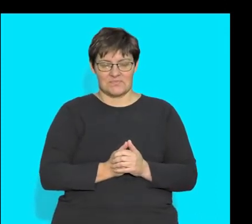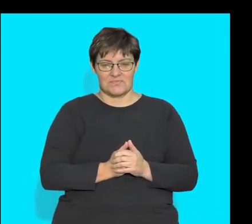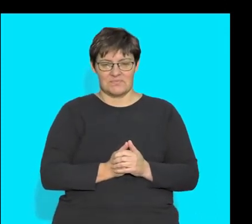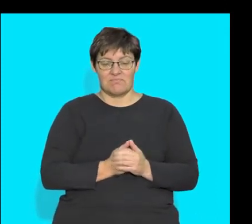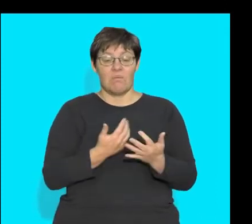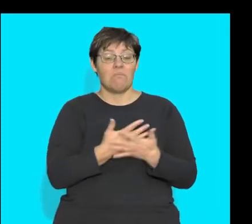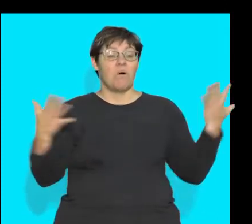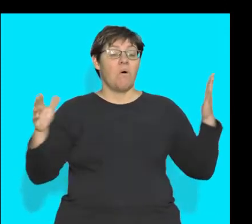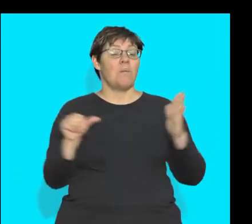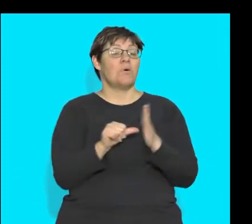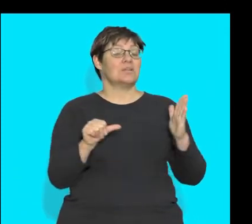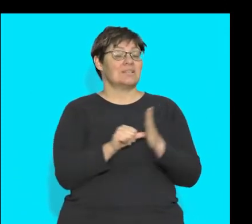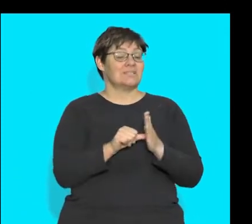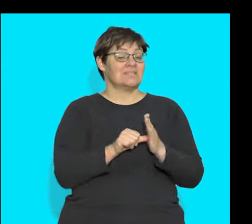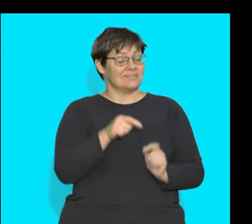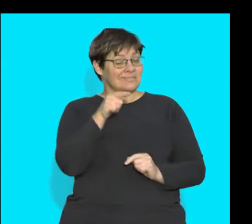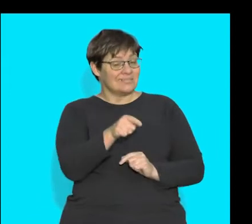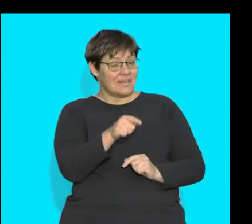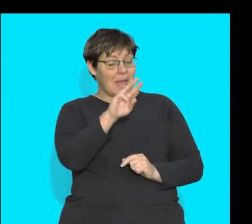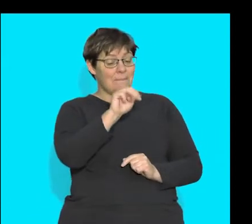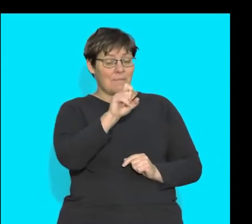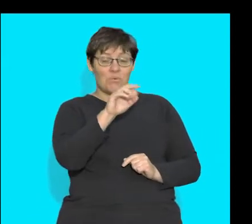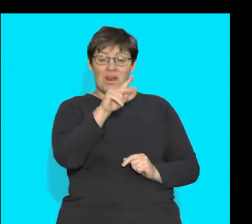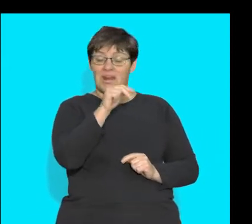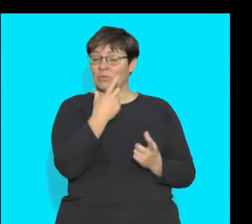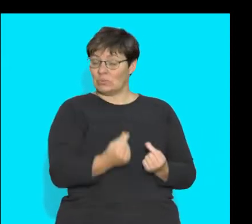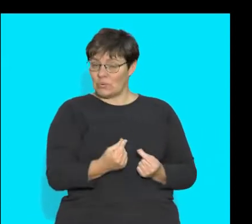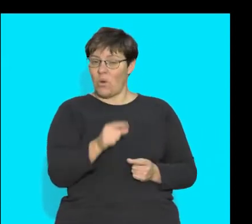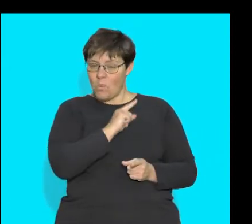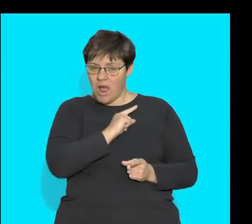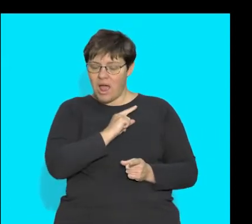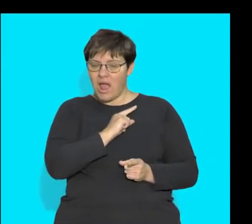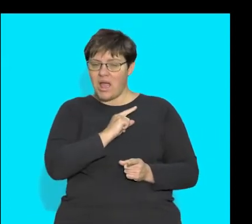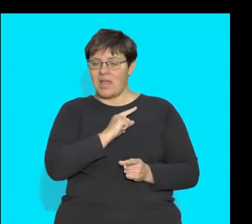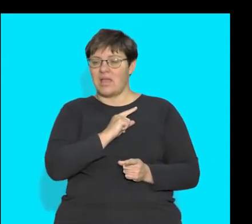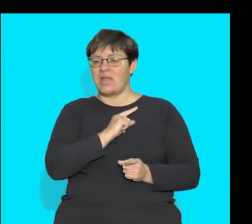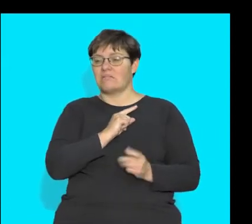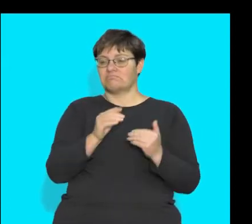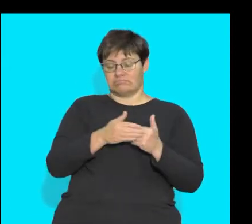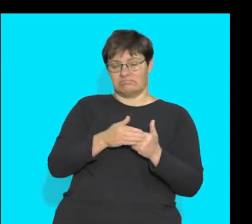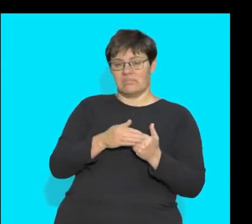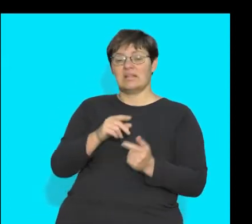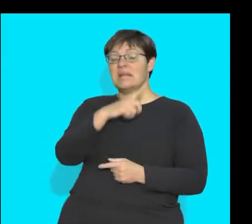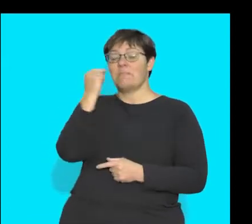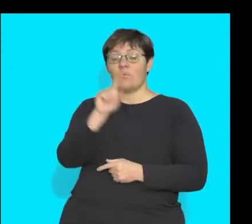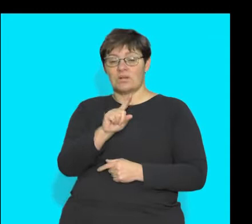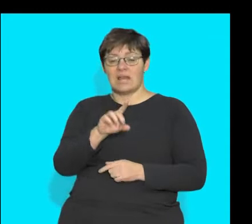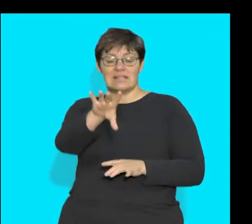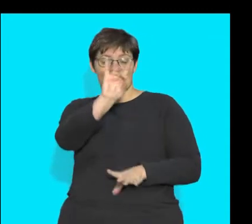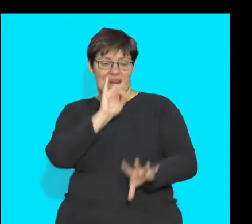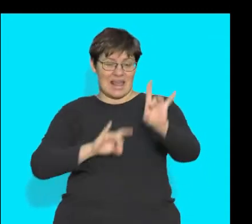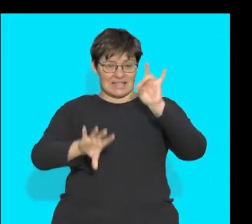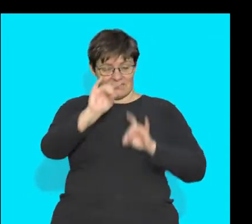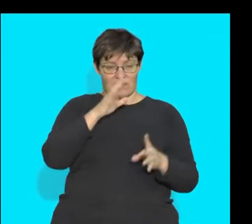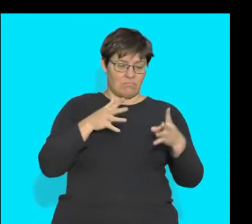The most important thing that the cell membrane does, although we know that it encloses, is its term, it is